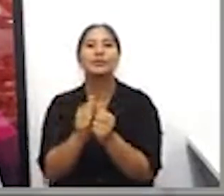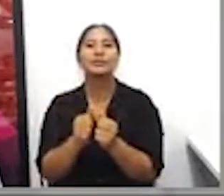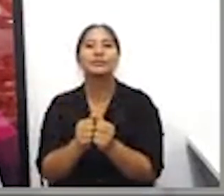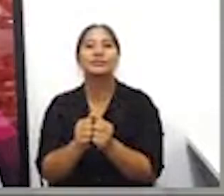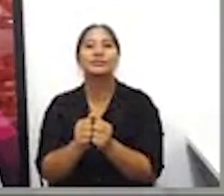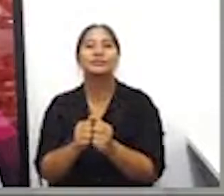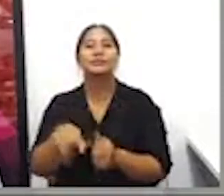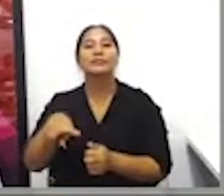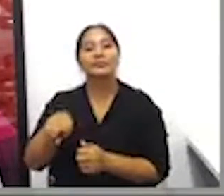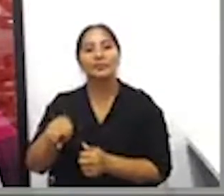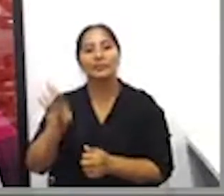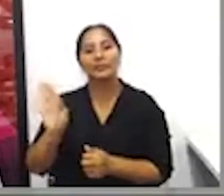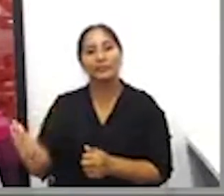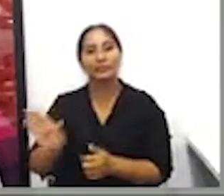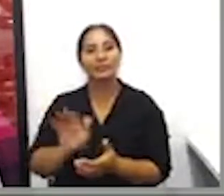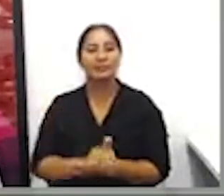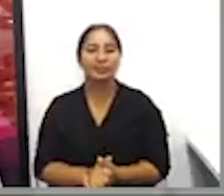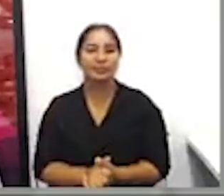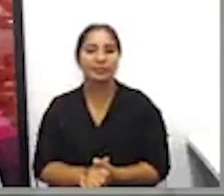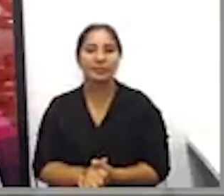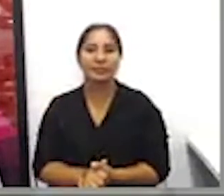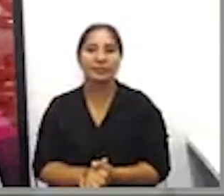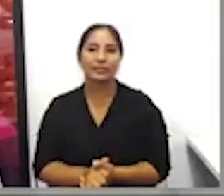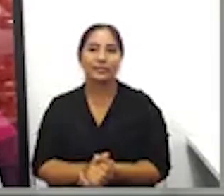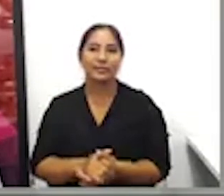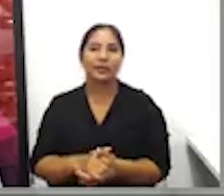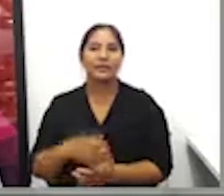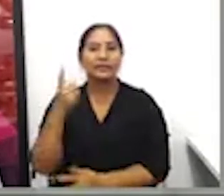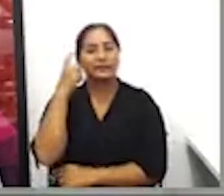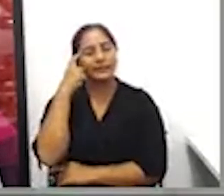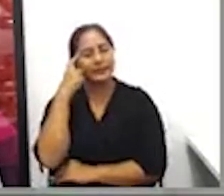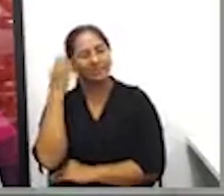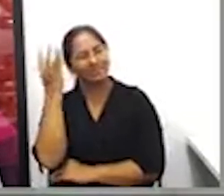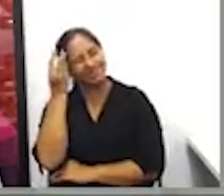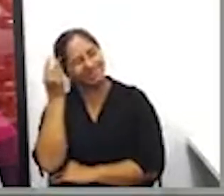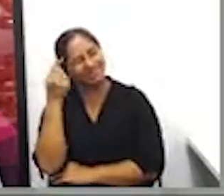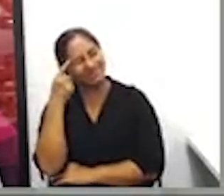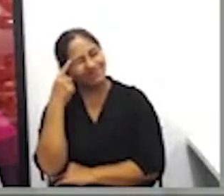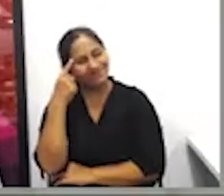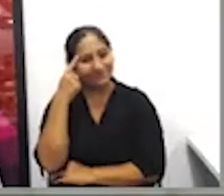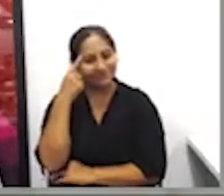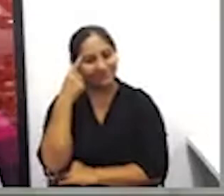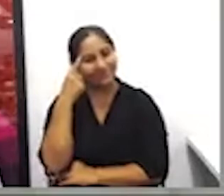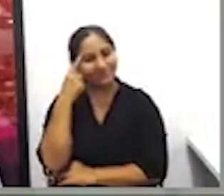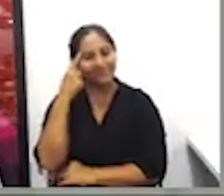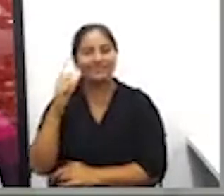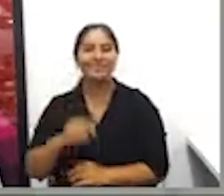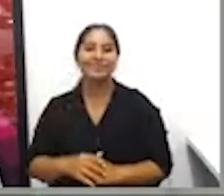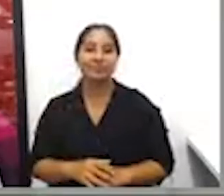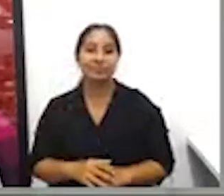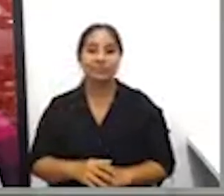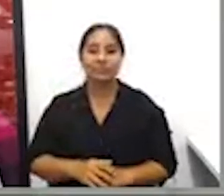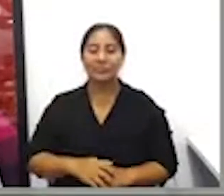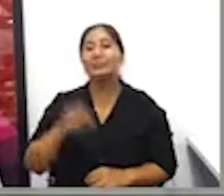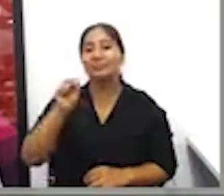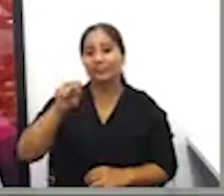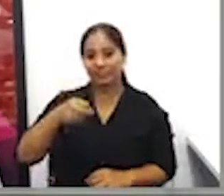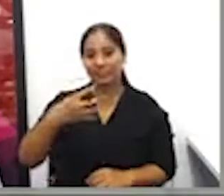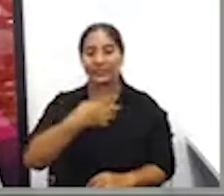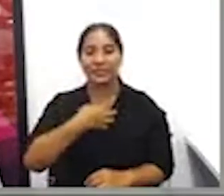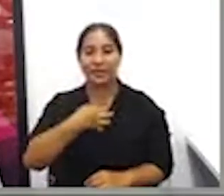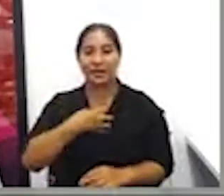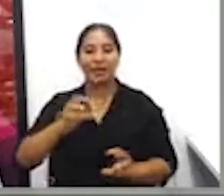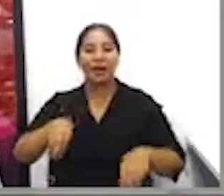And she thought about it. I mean, I really challenged her. I would have loved for her to come. I said, but you understand, if you come to Washington, you have no life.